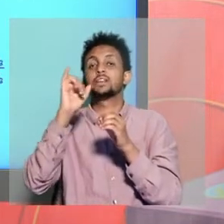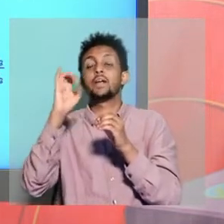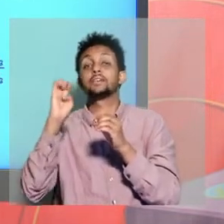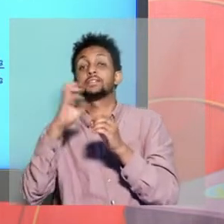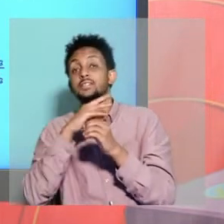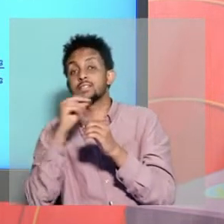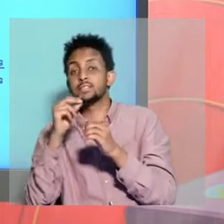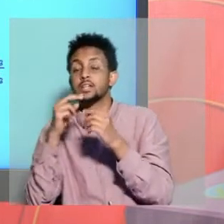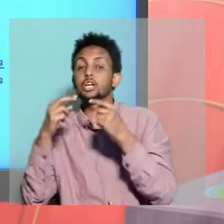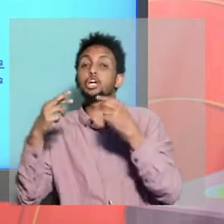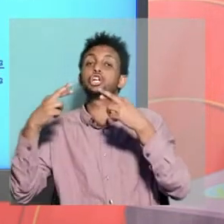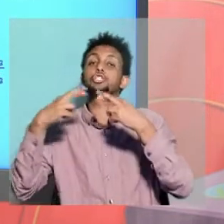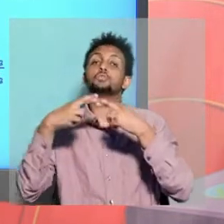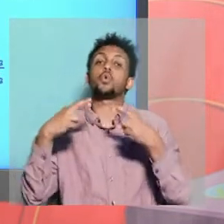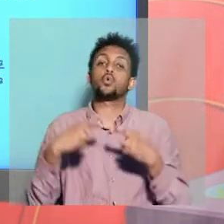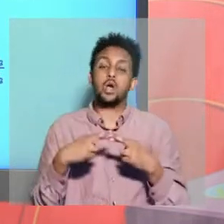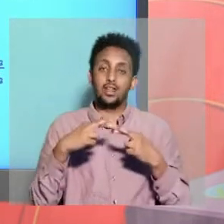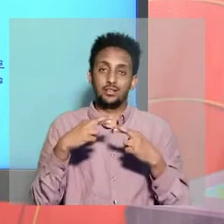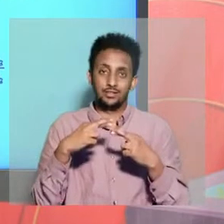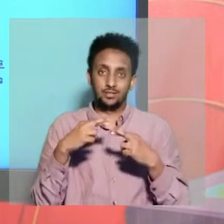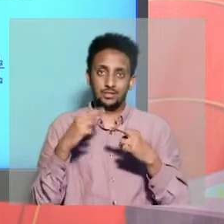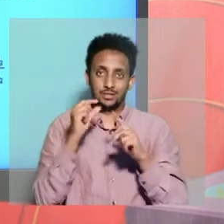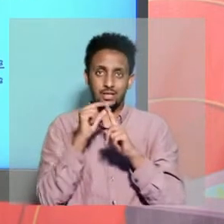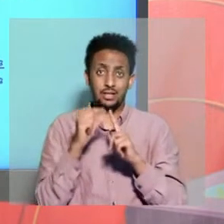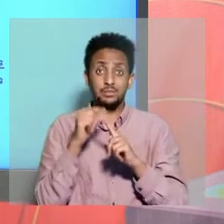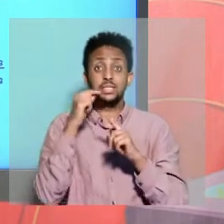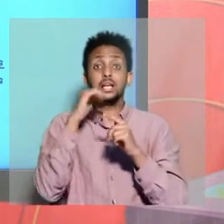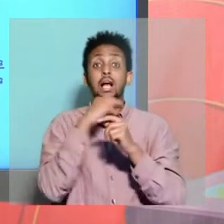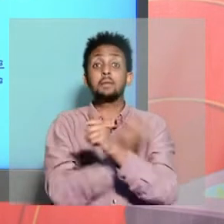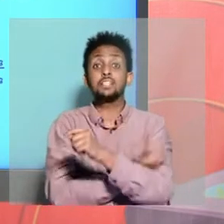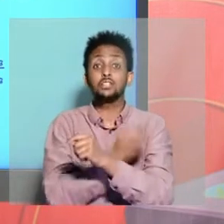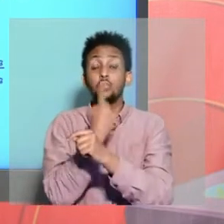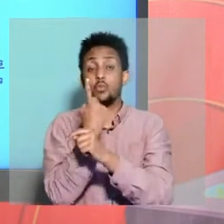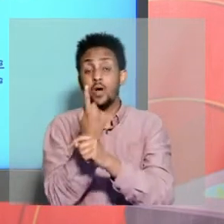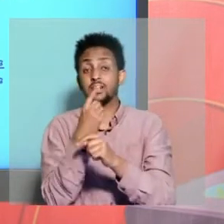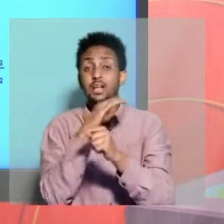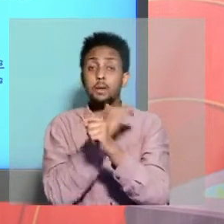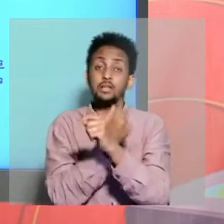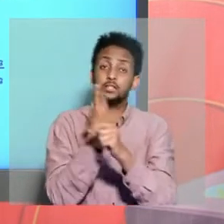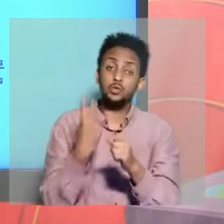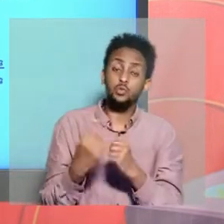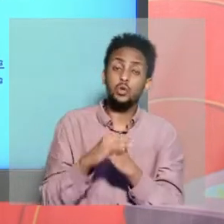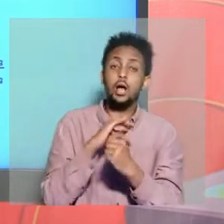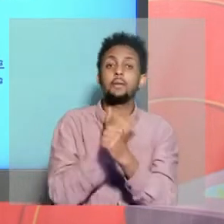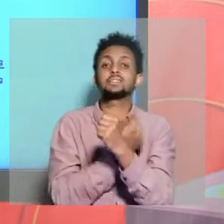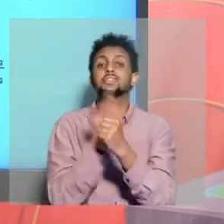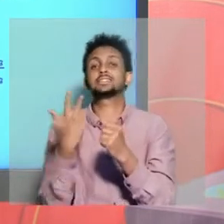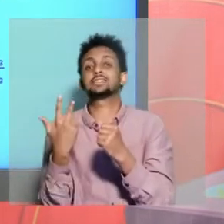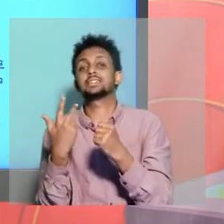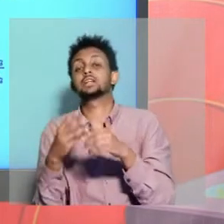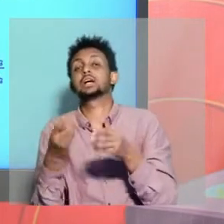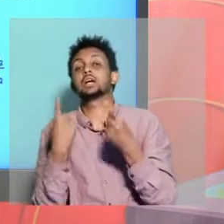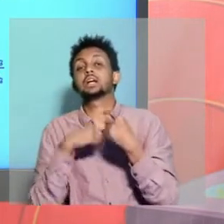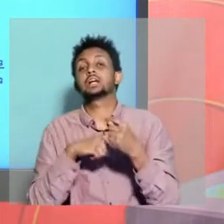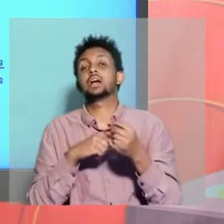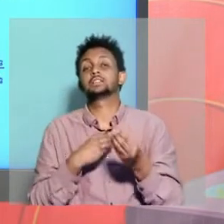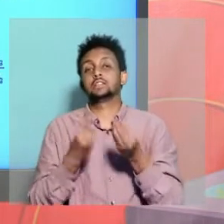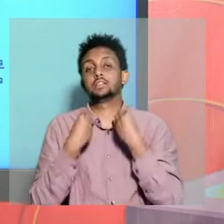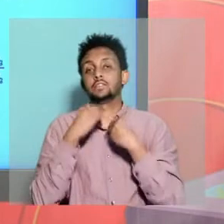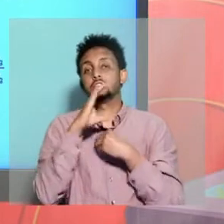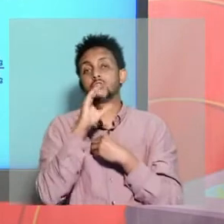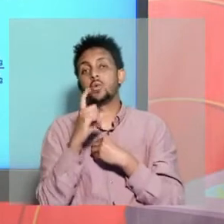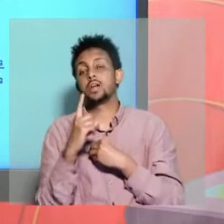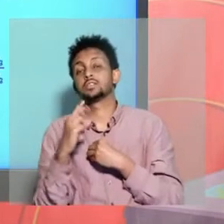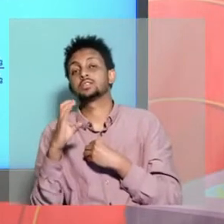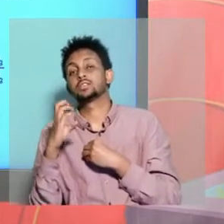the reciprocal sum. Meaning, the capacitance of capacitor 1, capacitor 2, capacitor 3 can be given as C1,